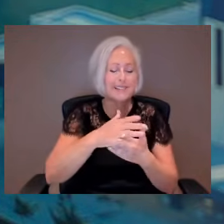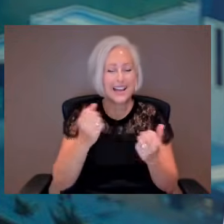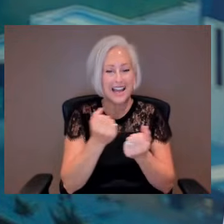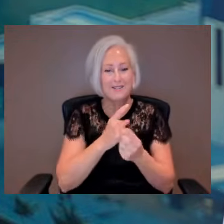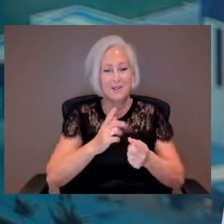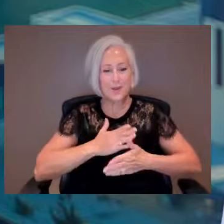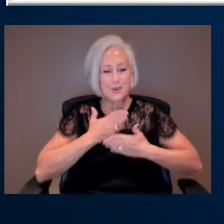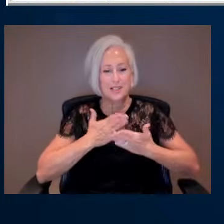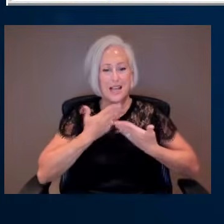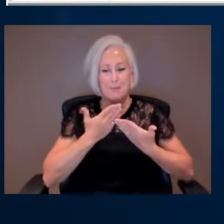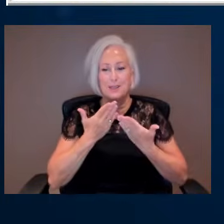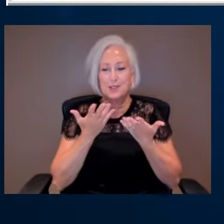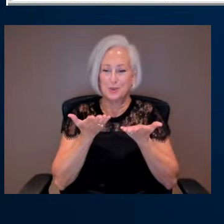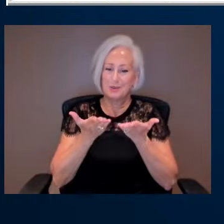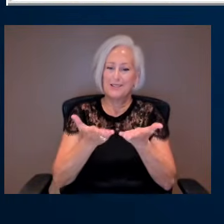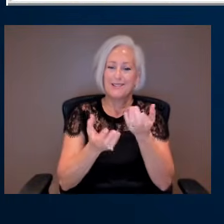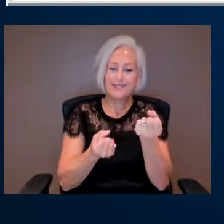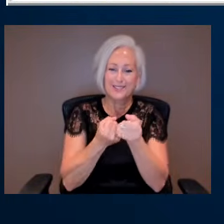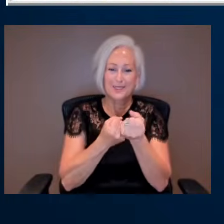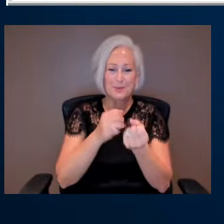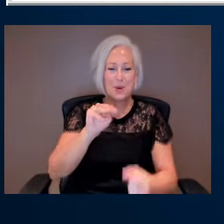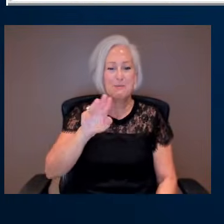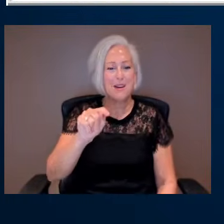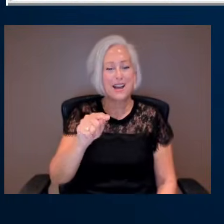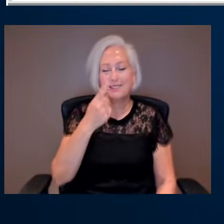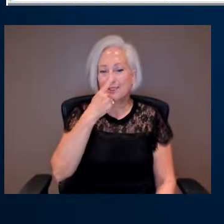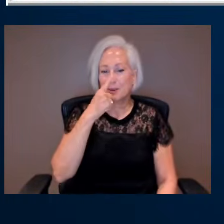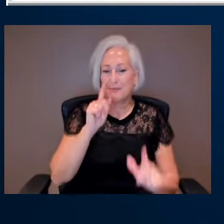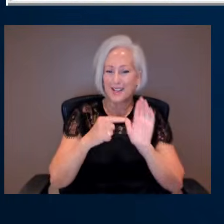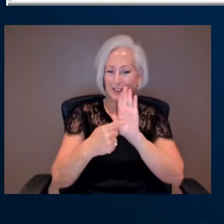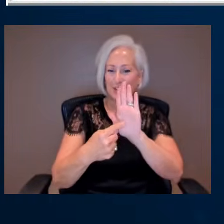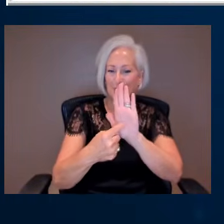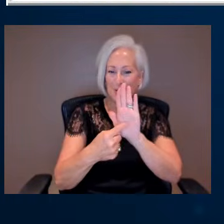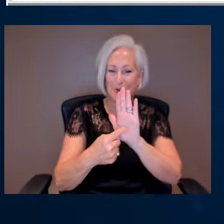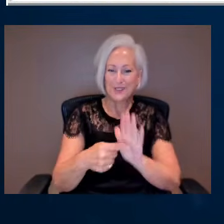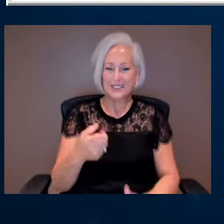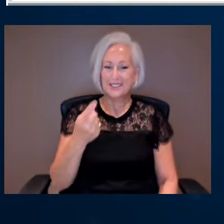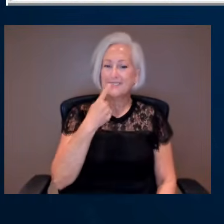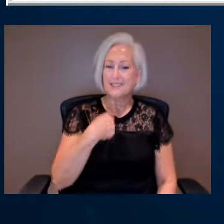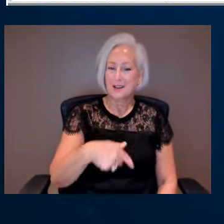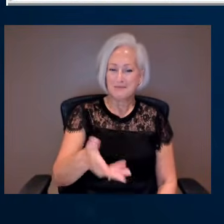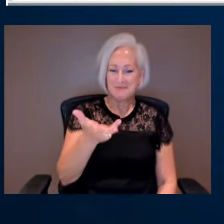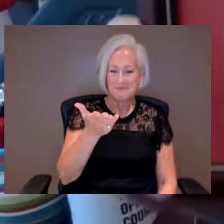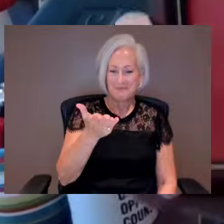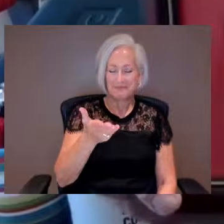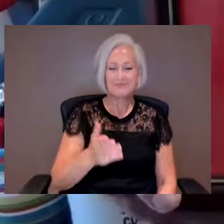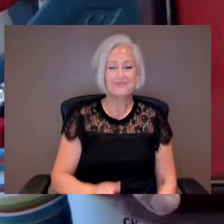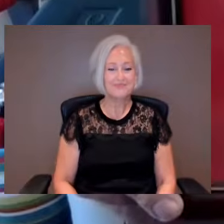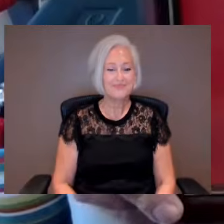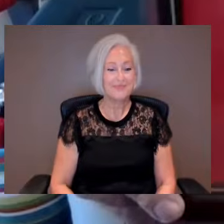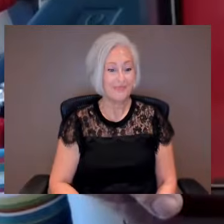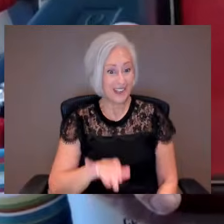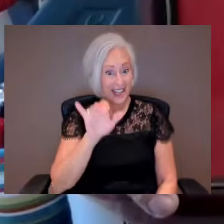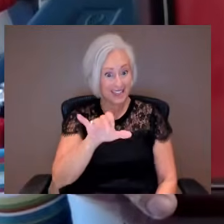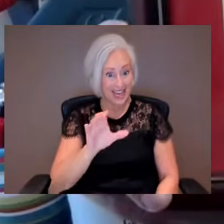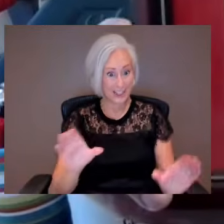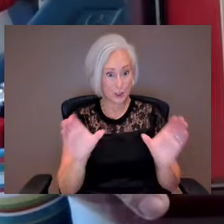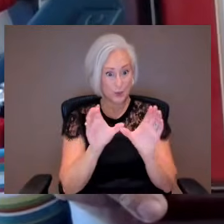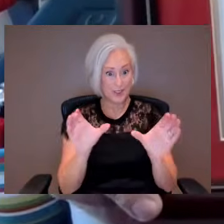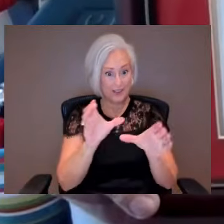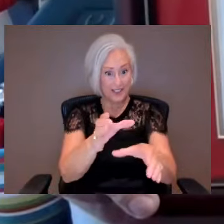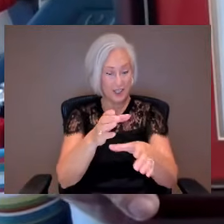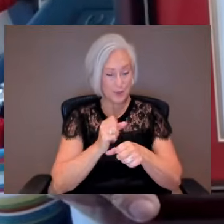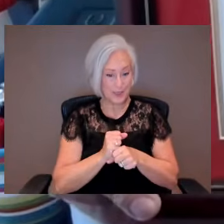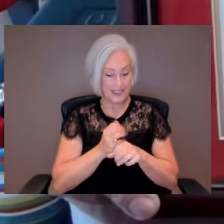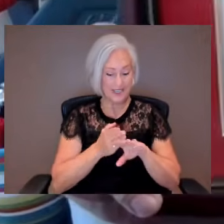him. Matt, hold up what you were showing us and tell us what that's all about. Oh yeah, no, this is the certificate I got when I rang